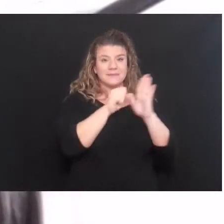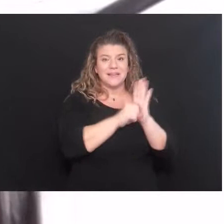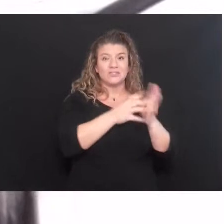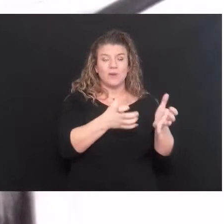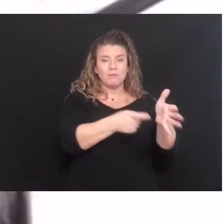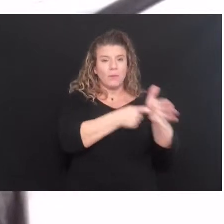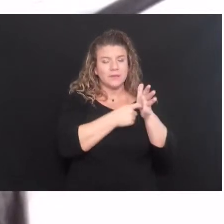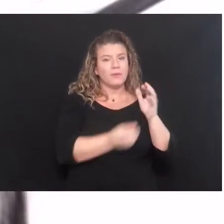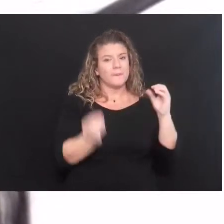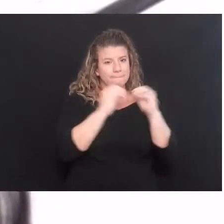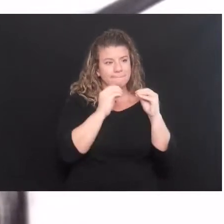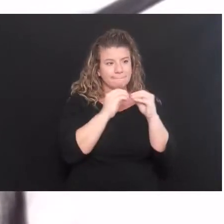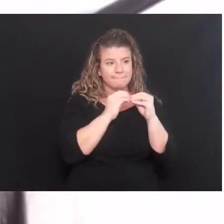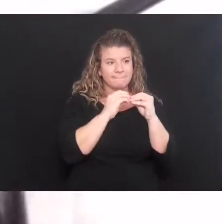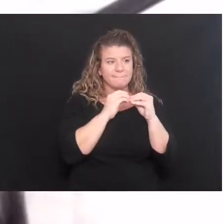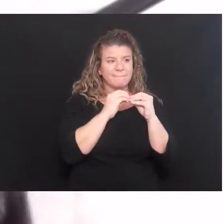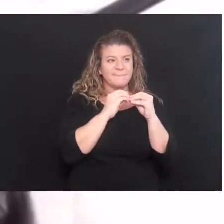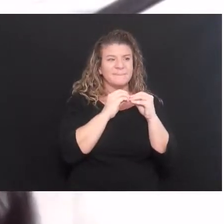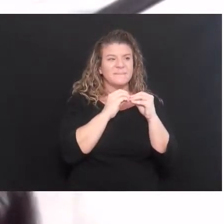but